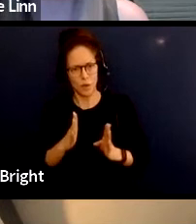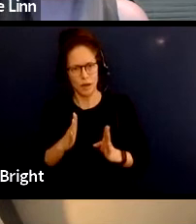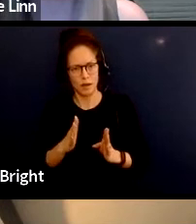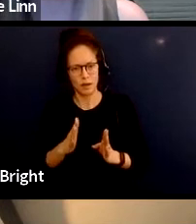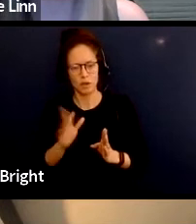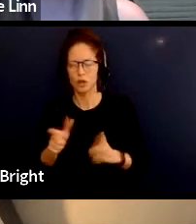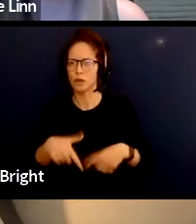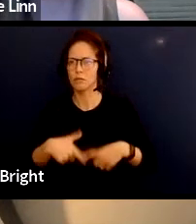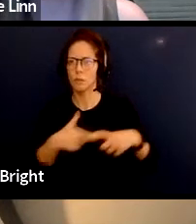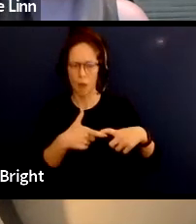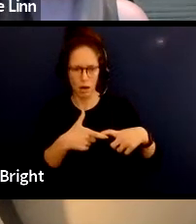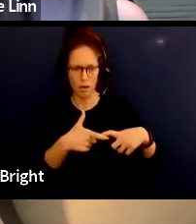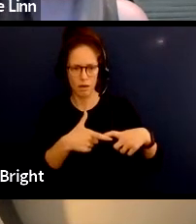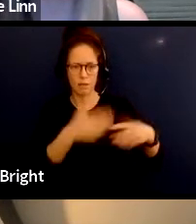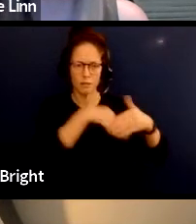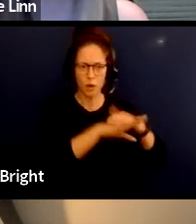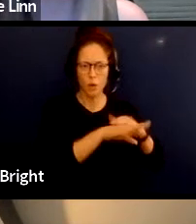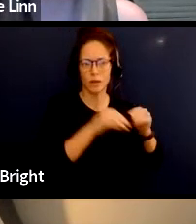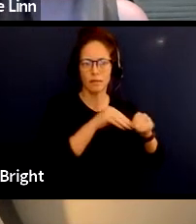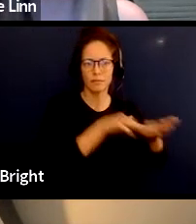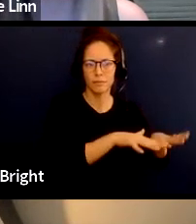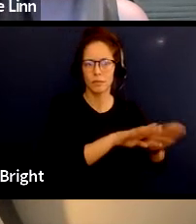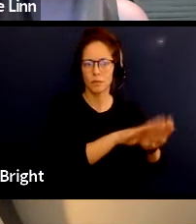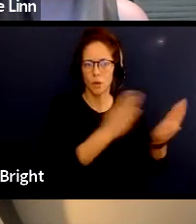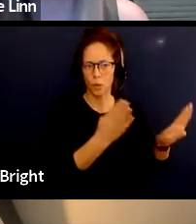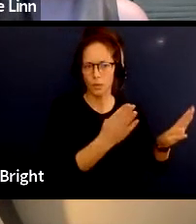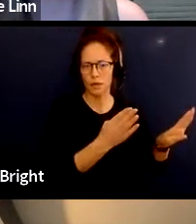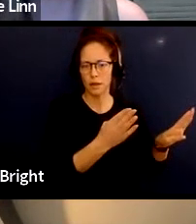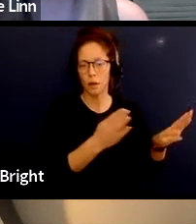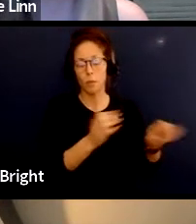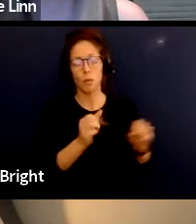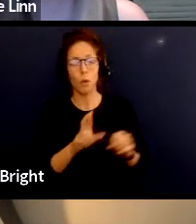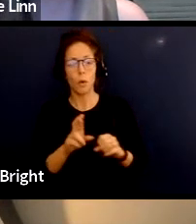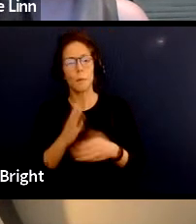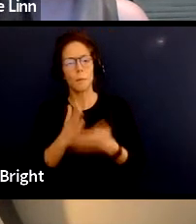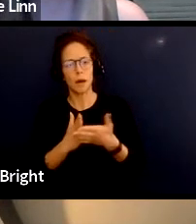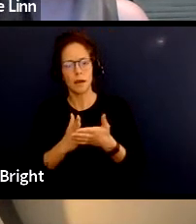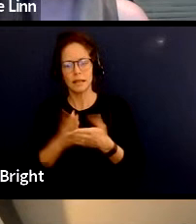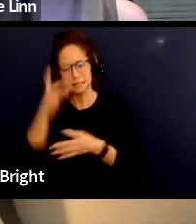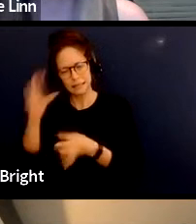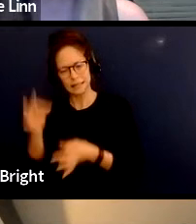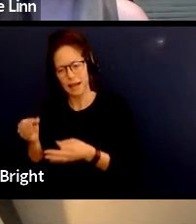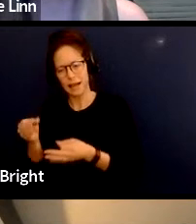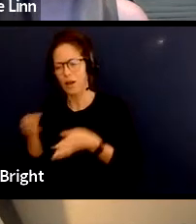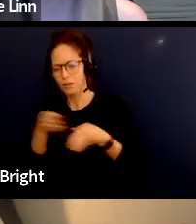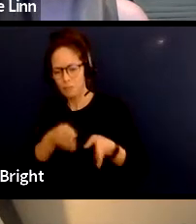pause in-person learning. You could ask for a new path that benefits all, not some. You could